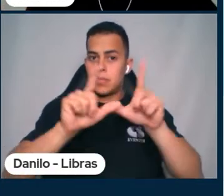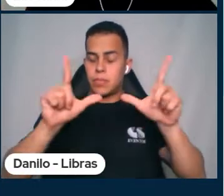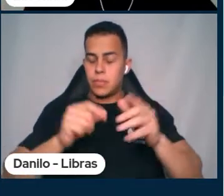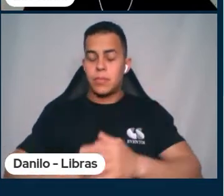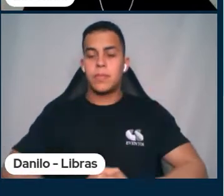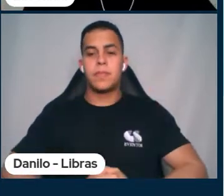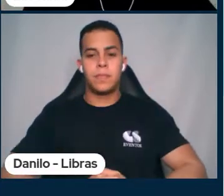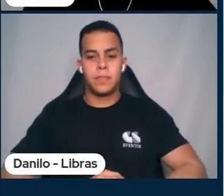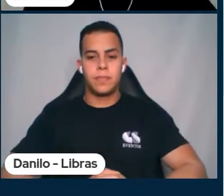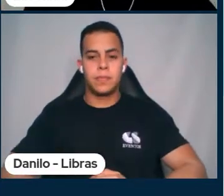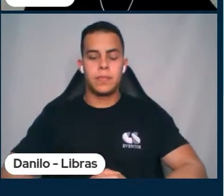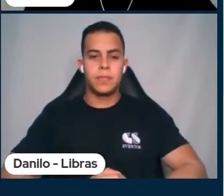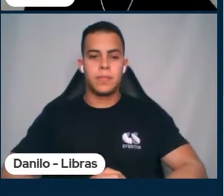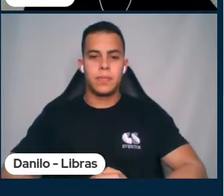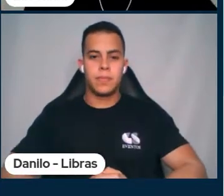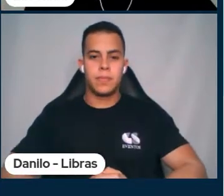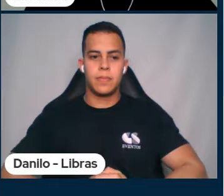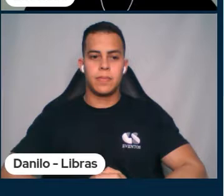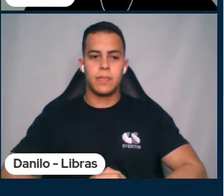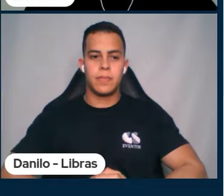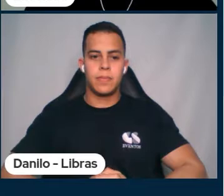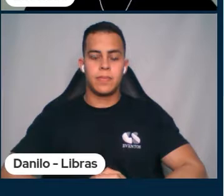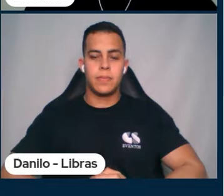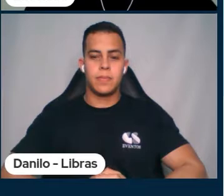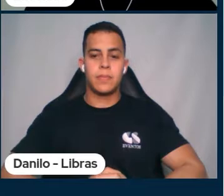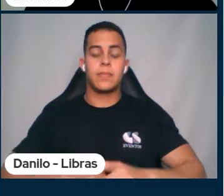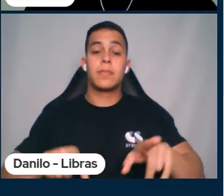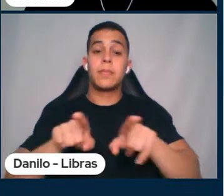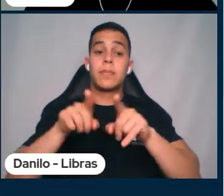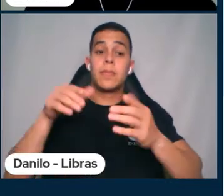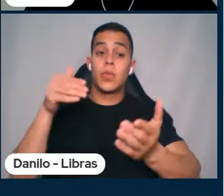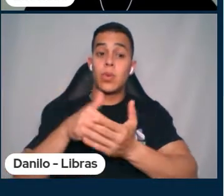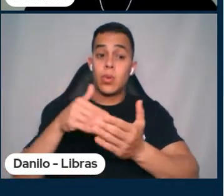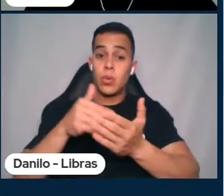search results, sometimes we get